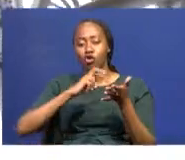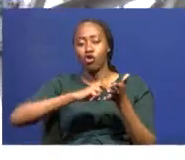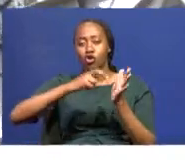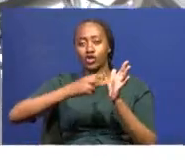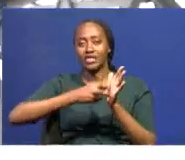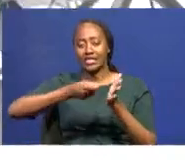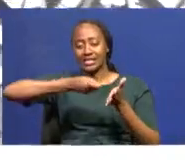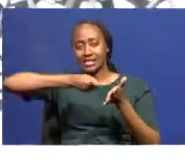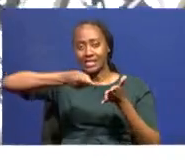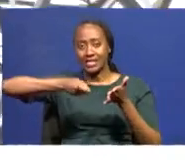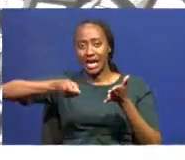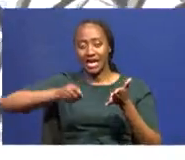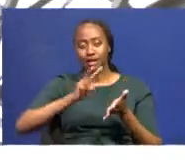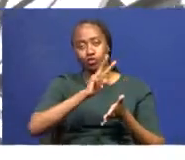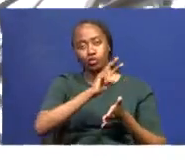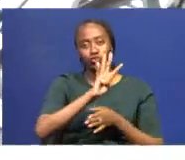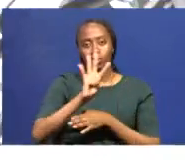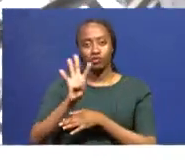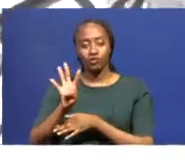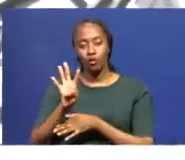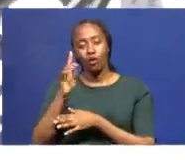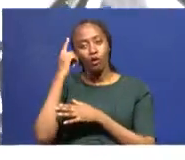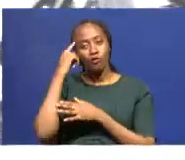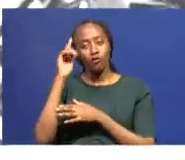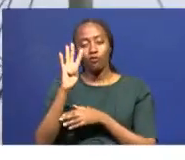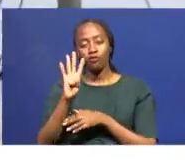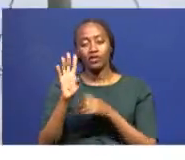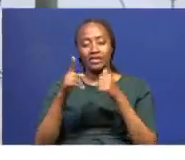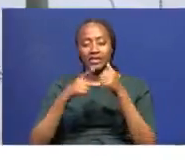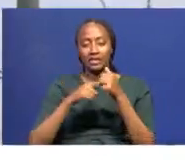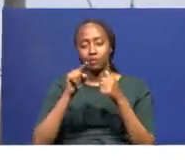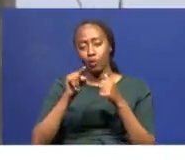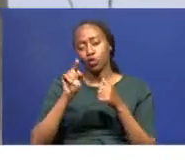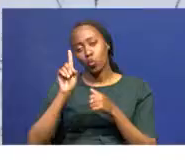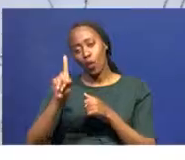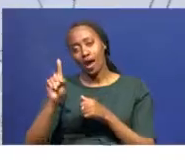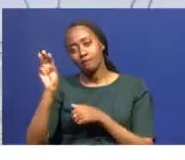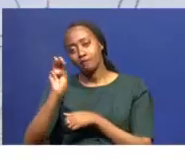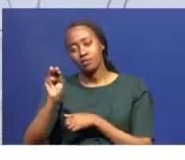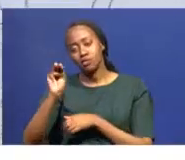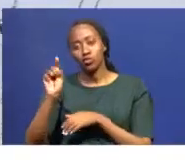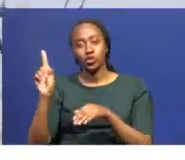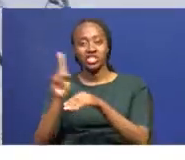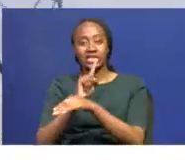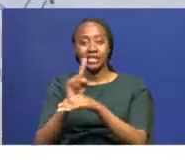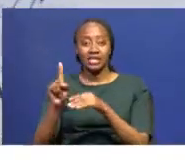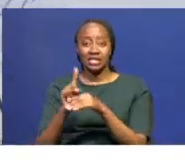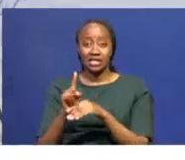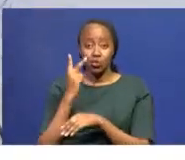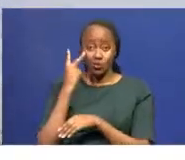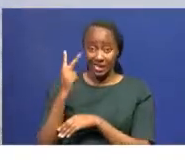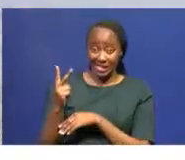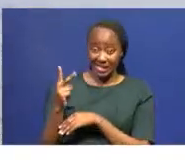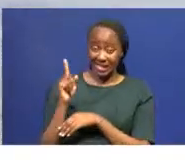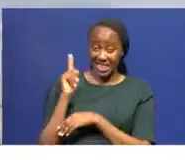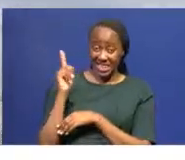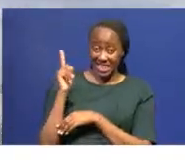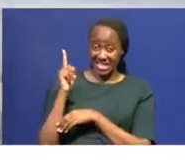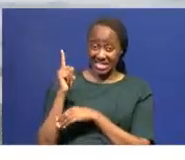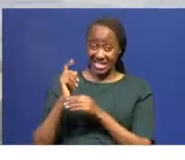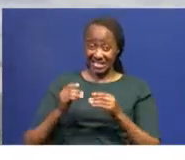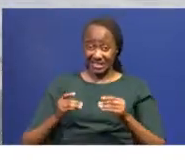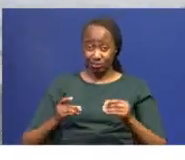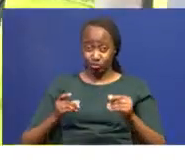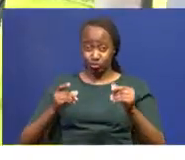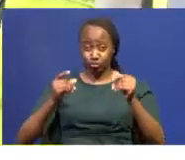November 2024 at 46.1 million shillings. Temporary towers that you are seeing on our right were meant